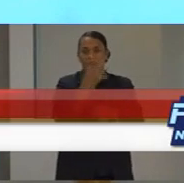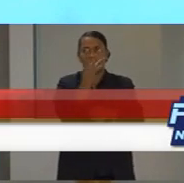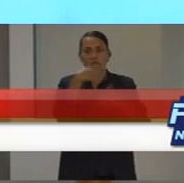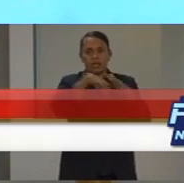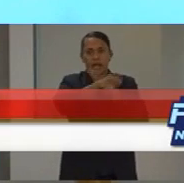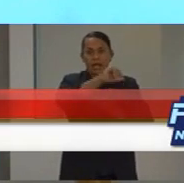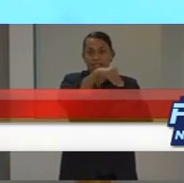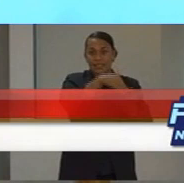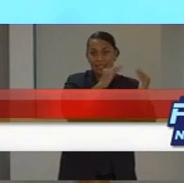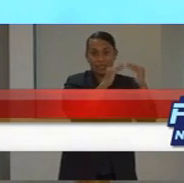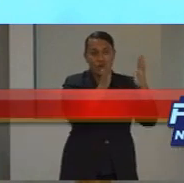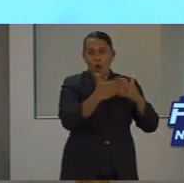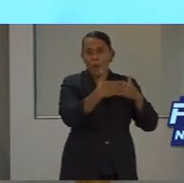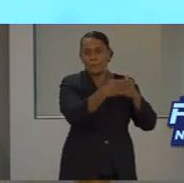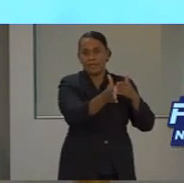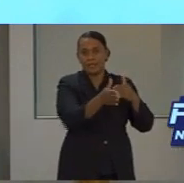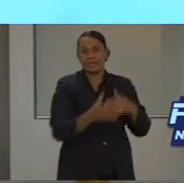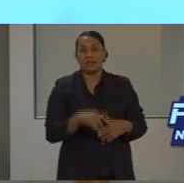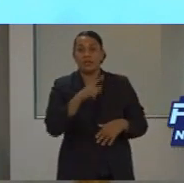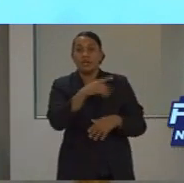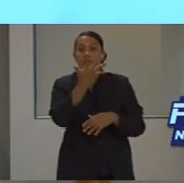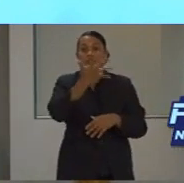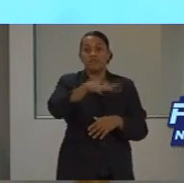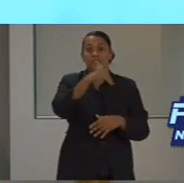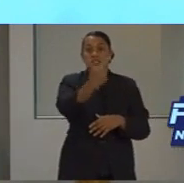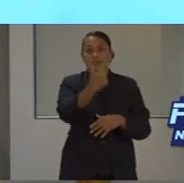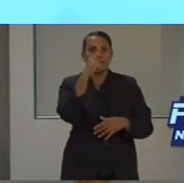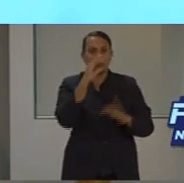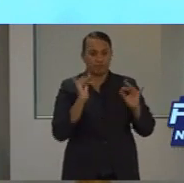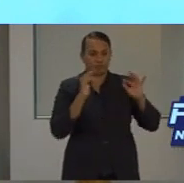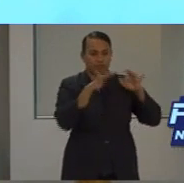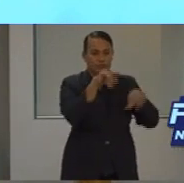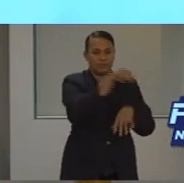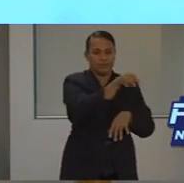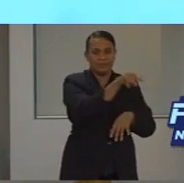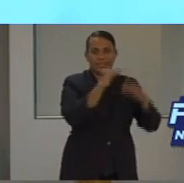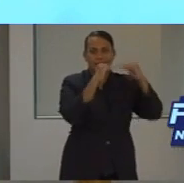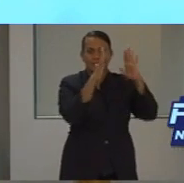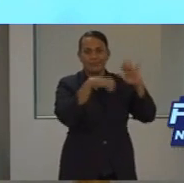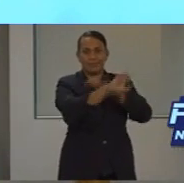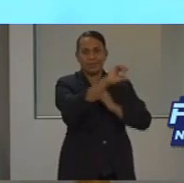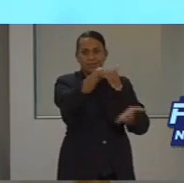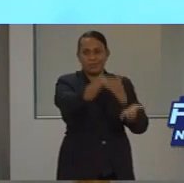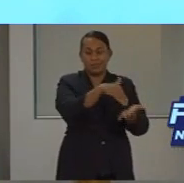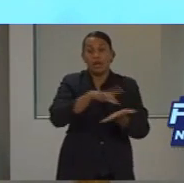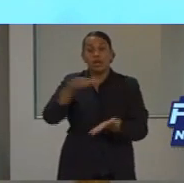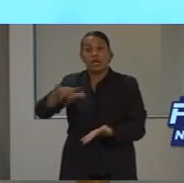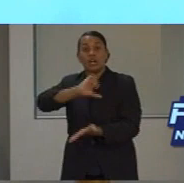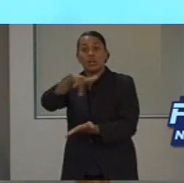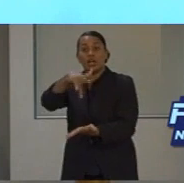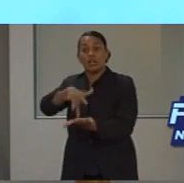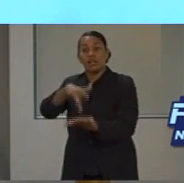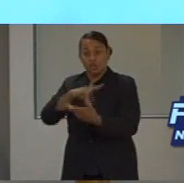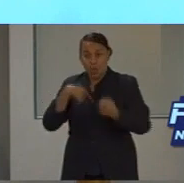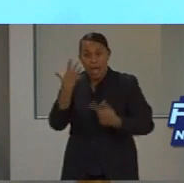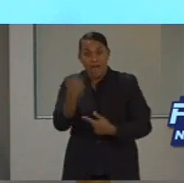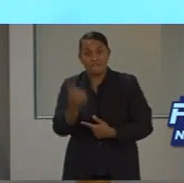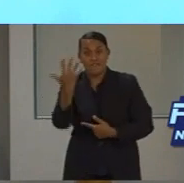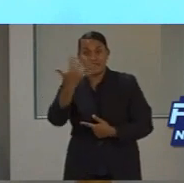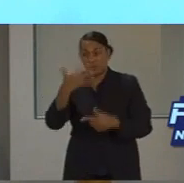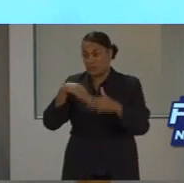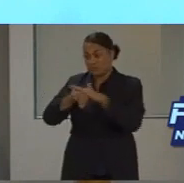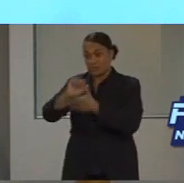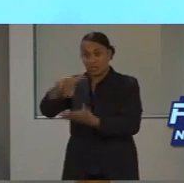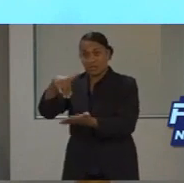still open, with 57 evacuees. In the Central Division, we have 15 evacuation centers still